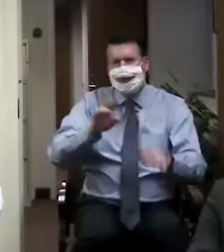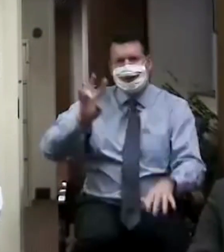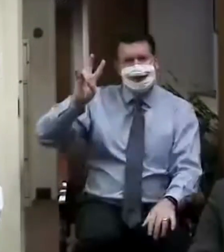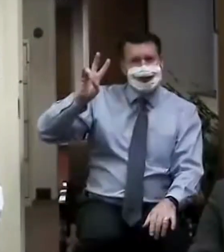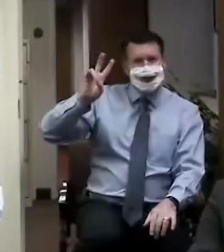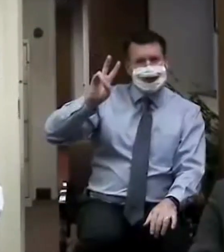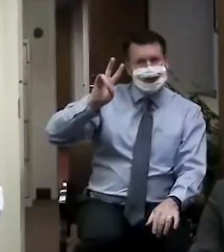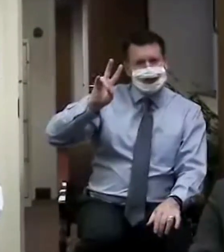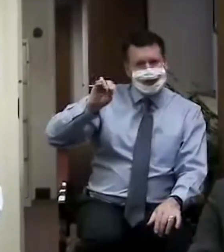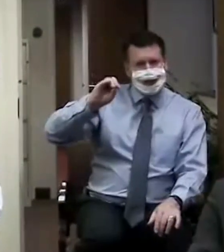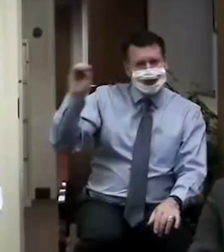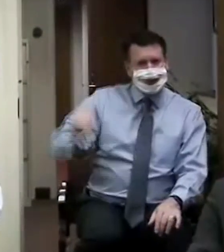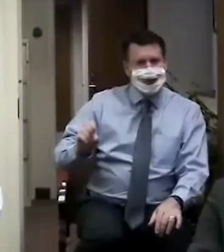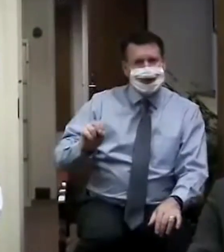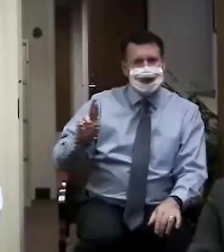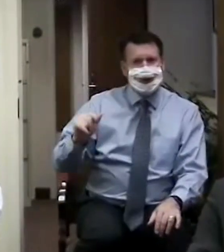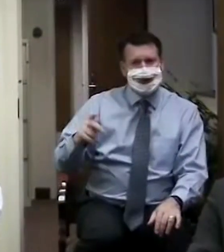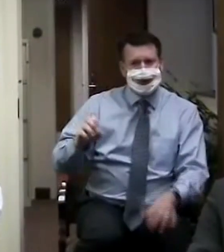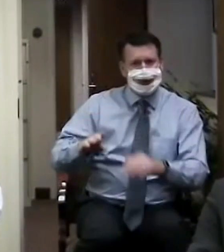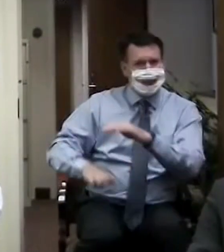actual occupancy?